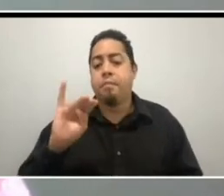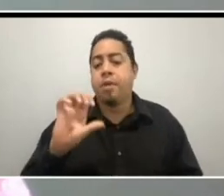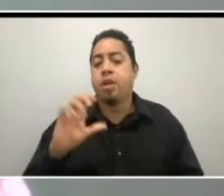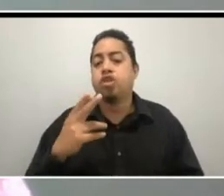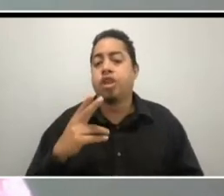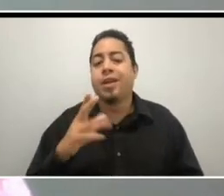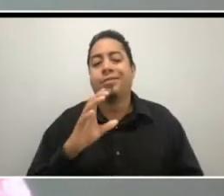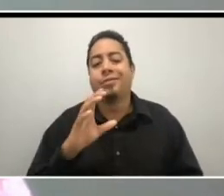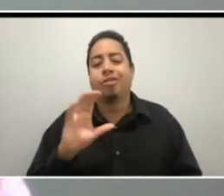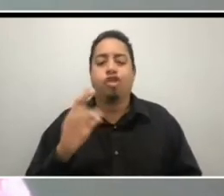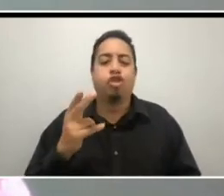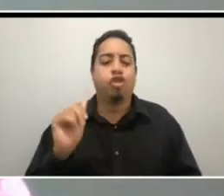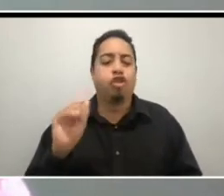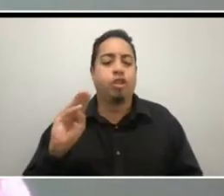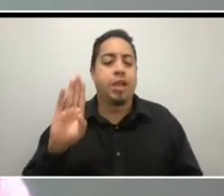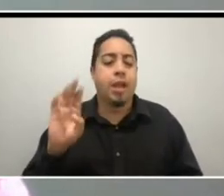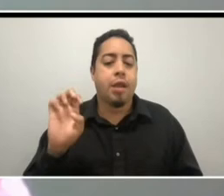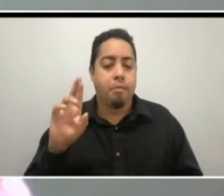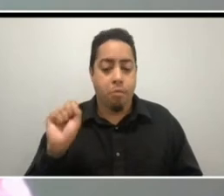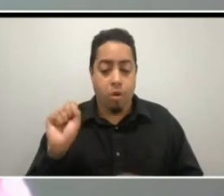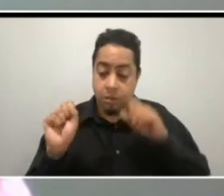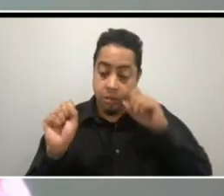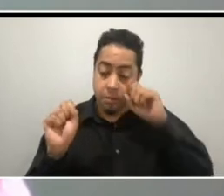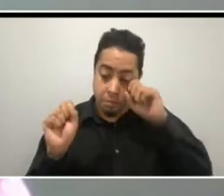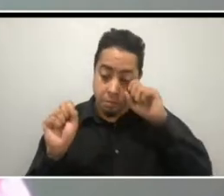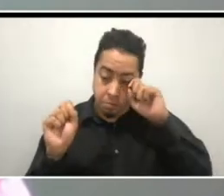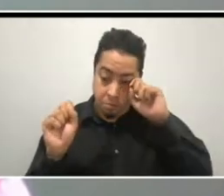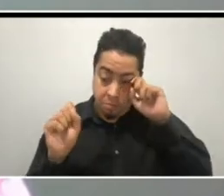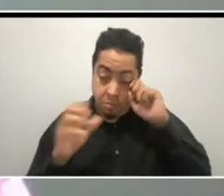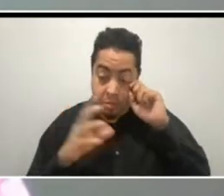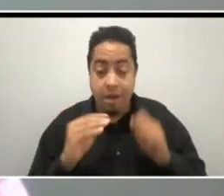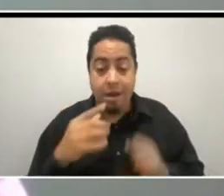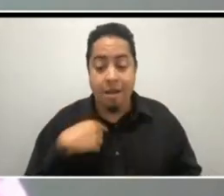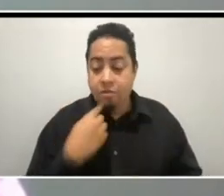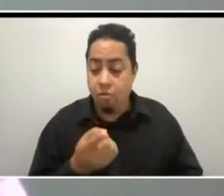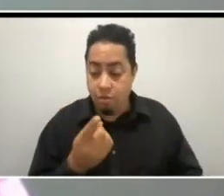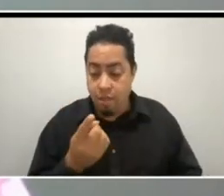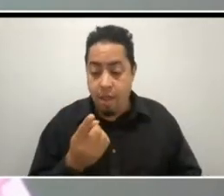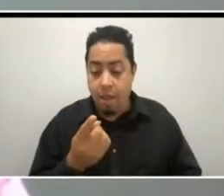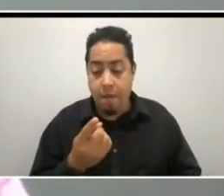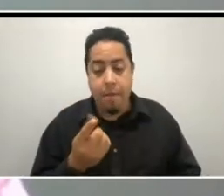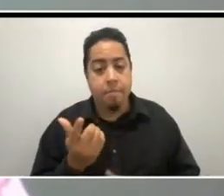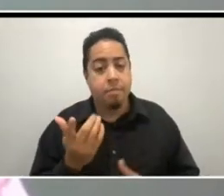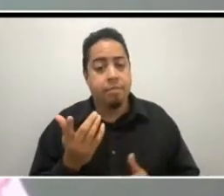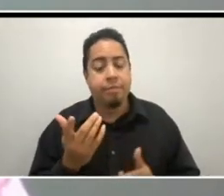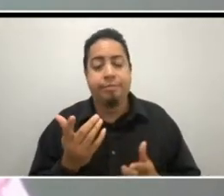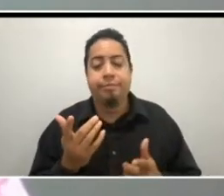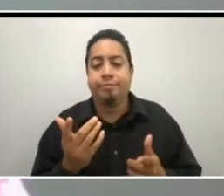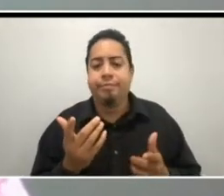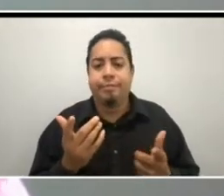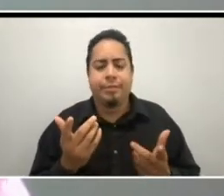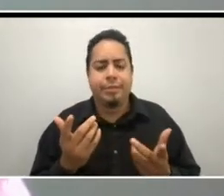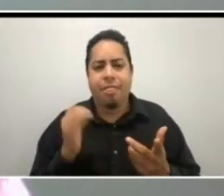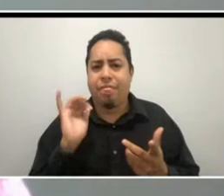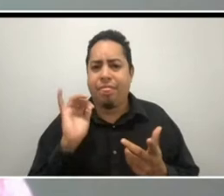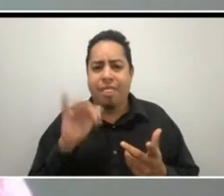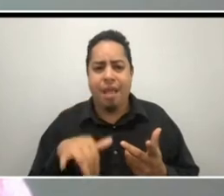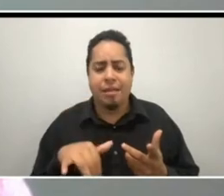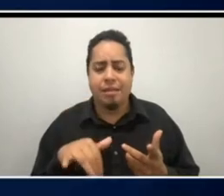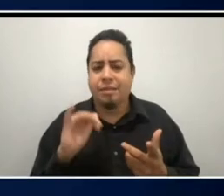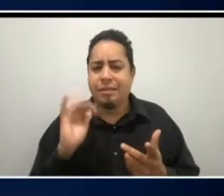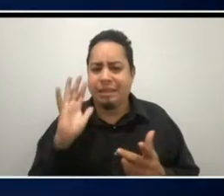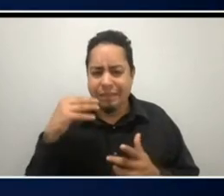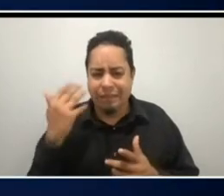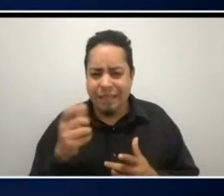chambers. And I told him in no uncertain terms that was insane and